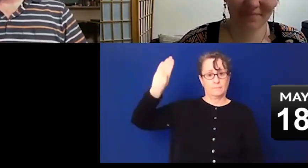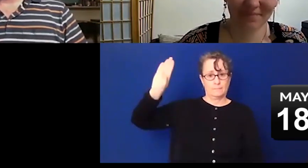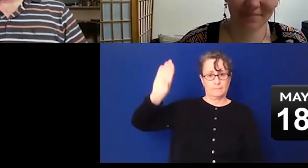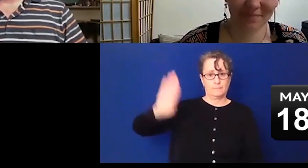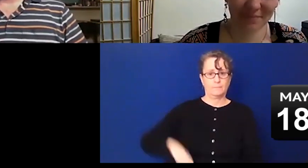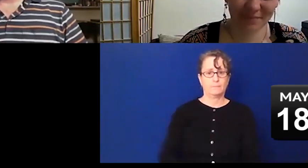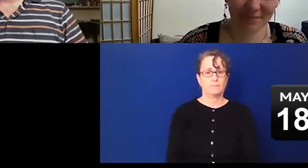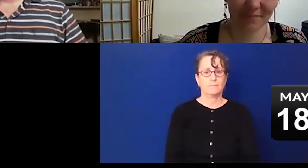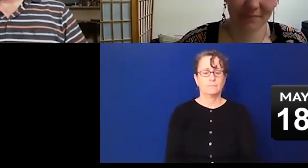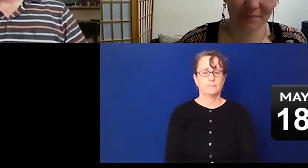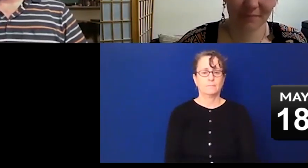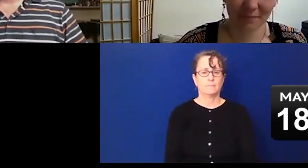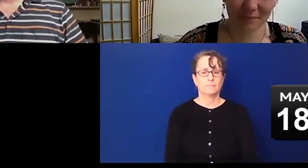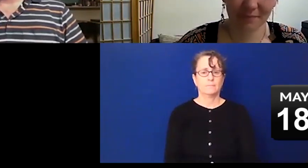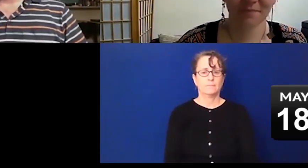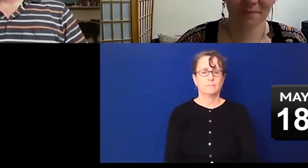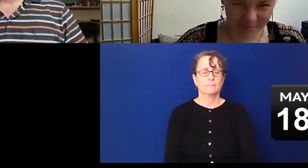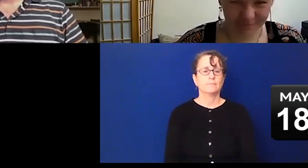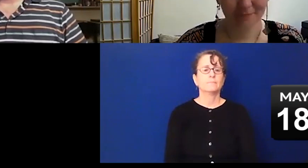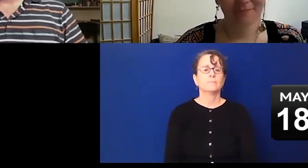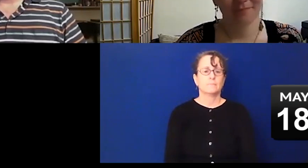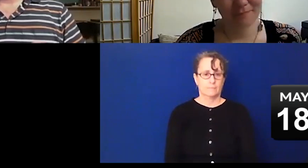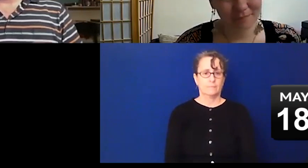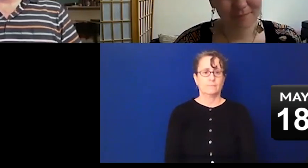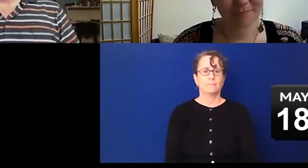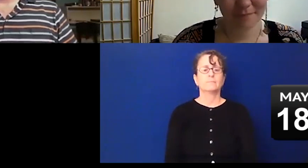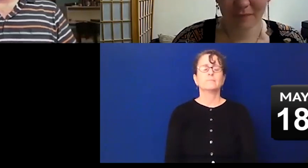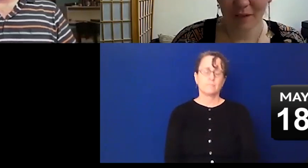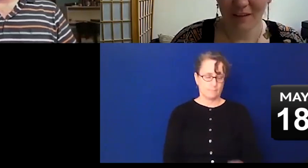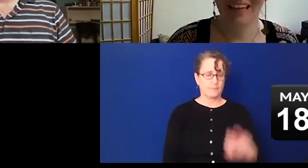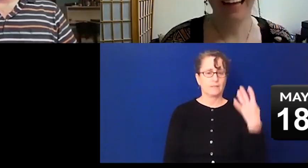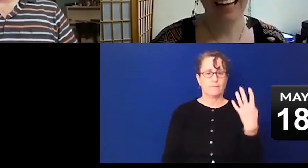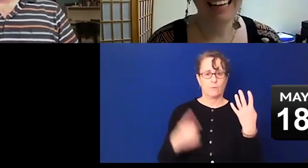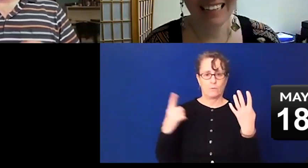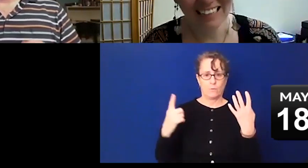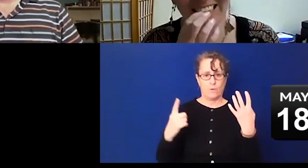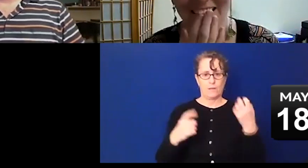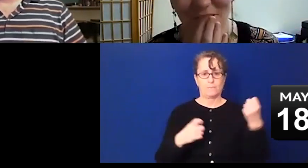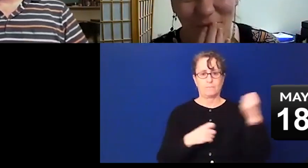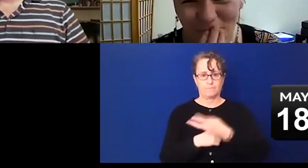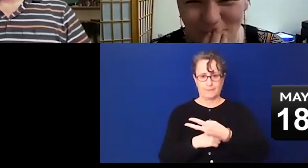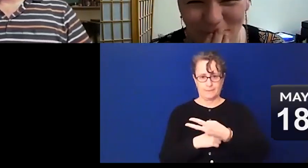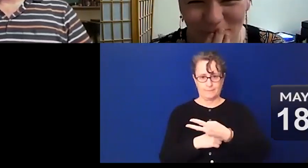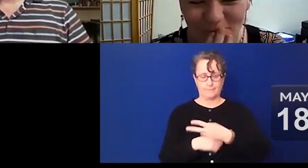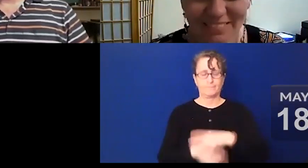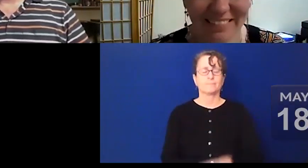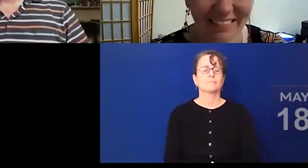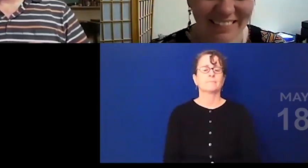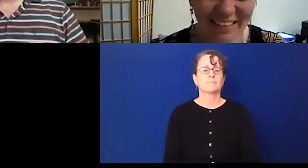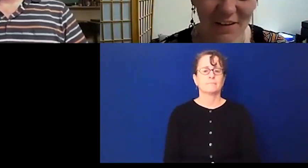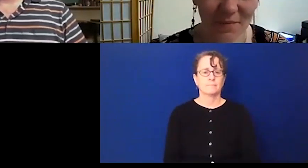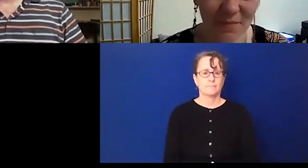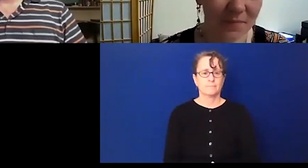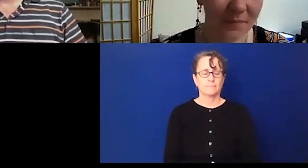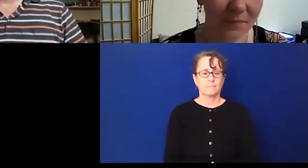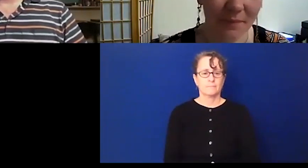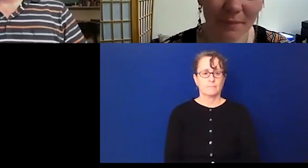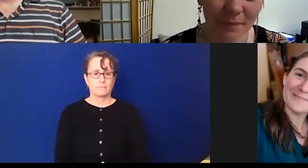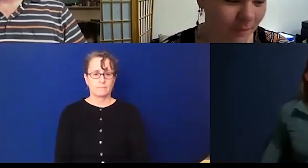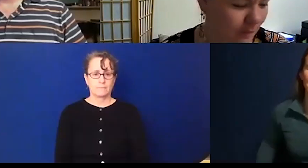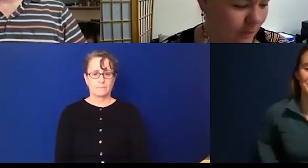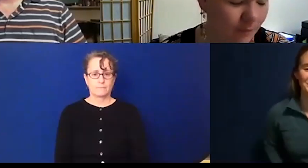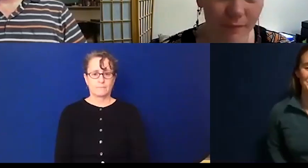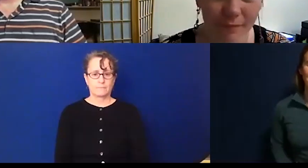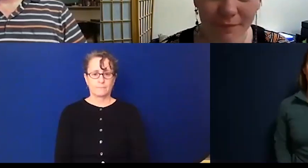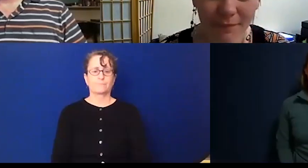hand. Aye. Okay, there we are. 4-1. Nay, I mean, sorry. Nay, yeah. All right, all those